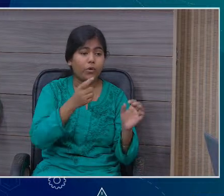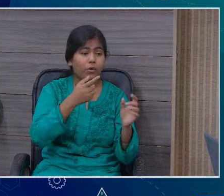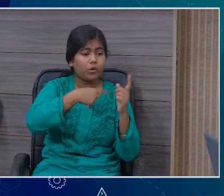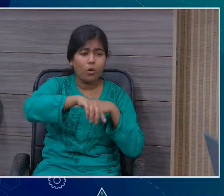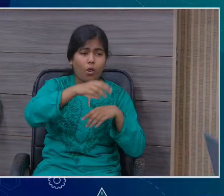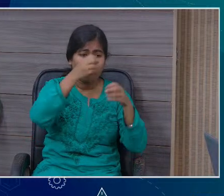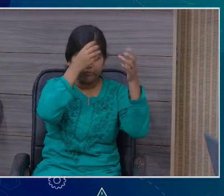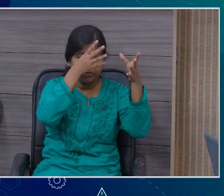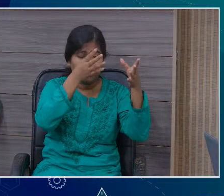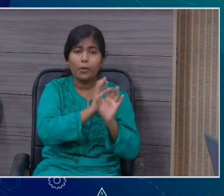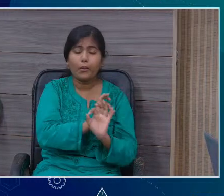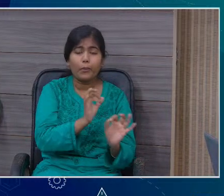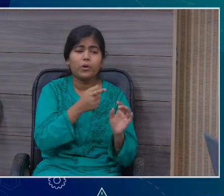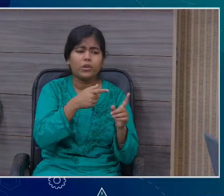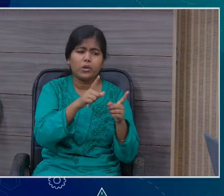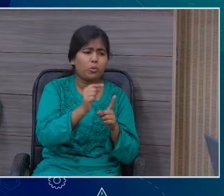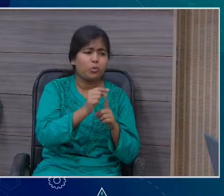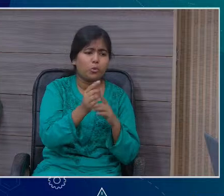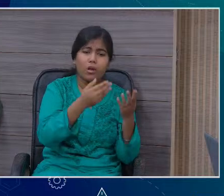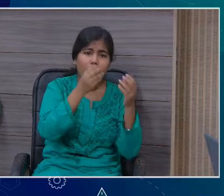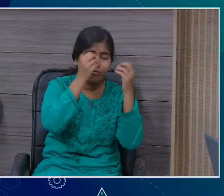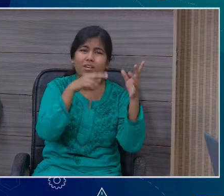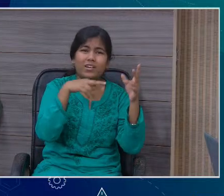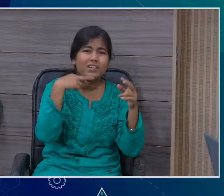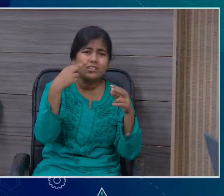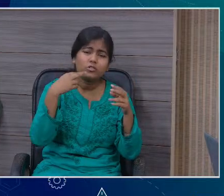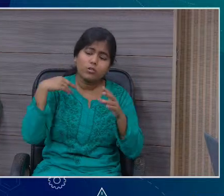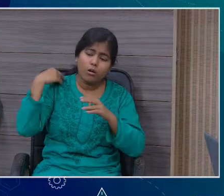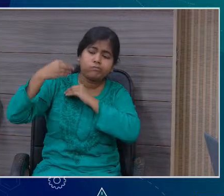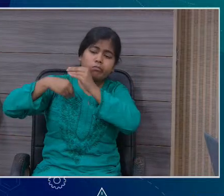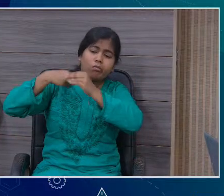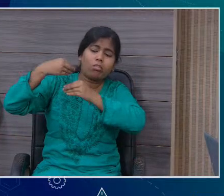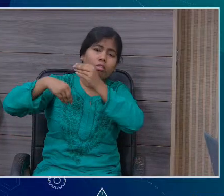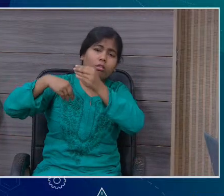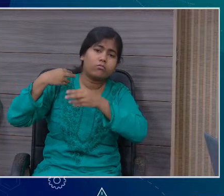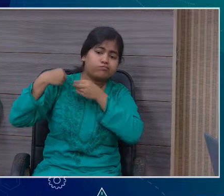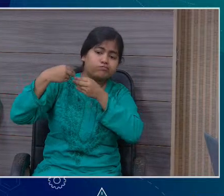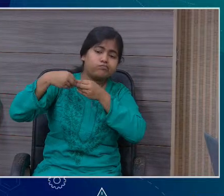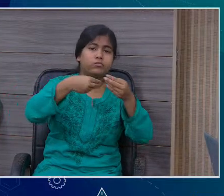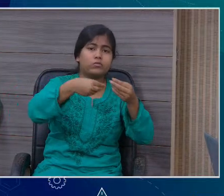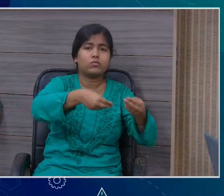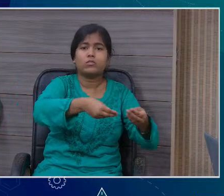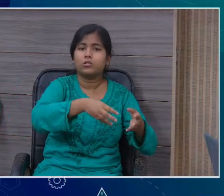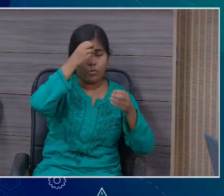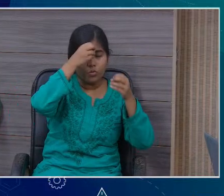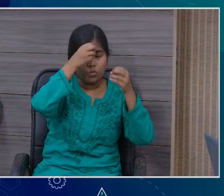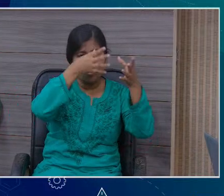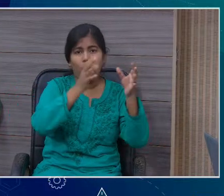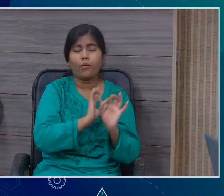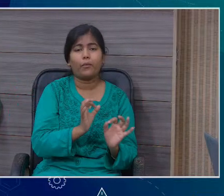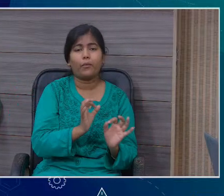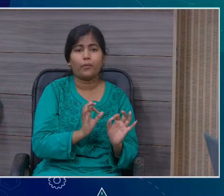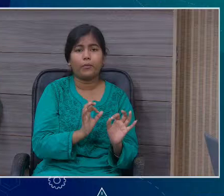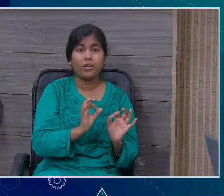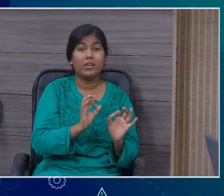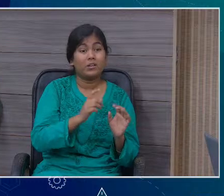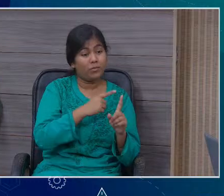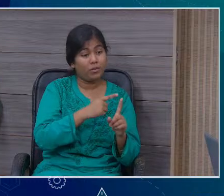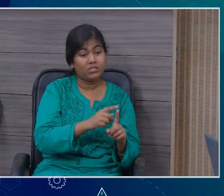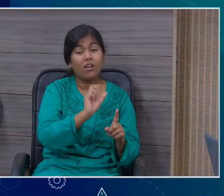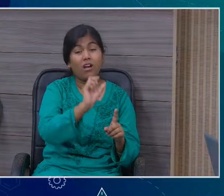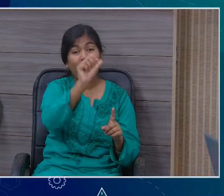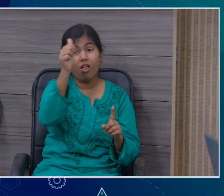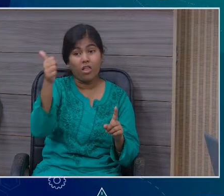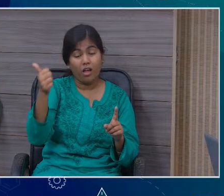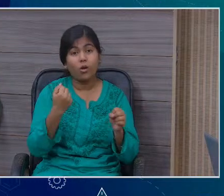doing the things because their forefathers were doing. Okay. And they did not have any knowledge that they can do anything else also, anything